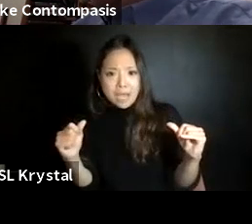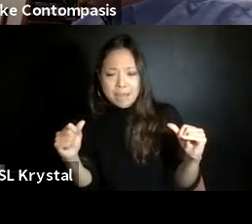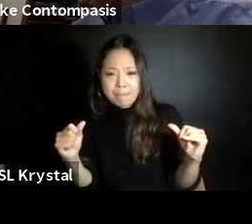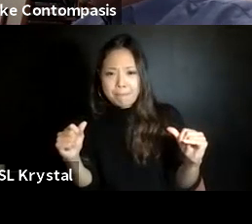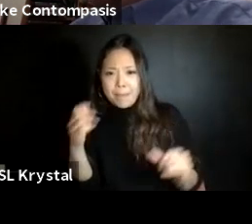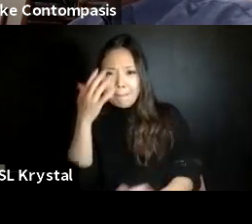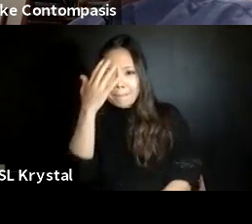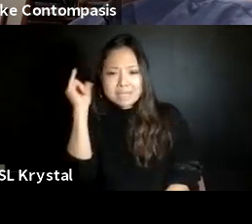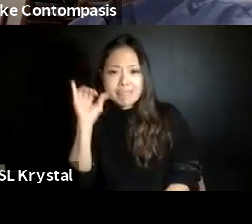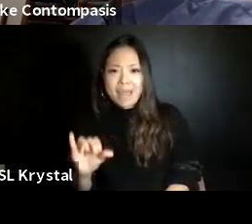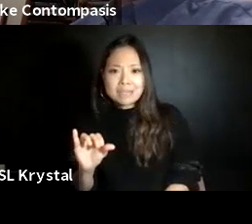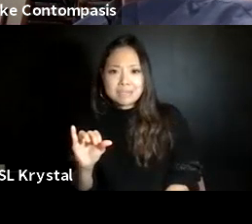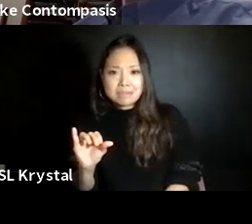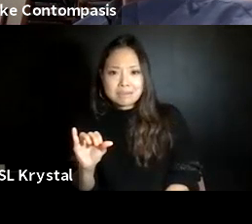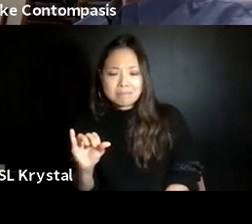doubling the,